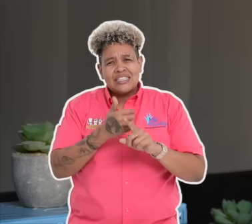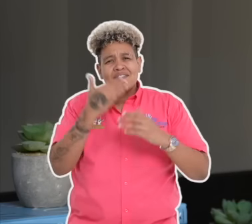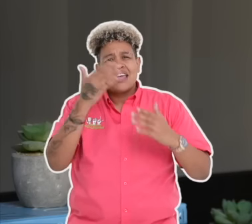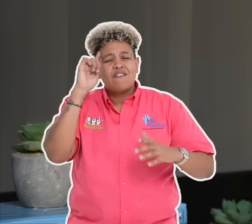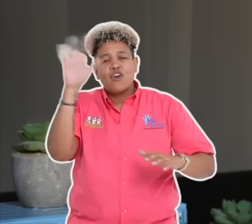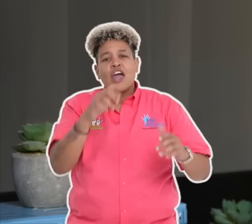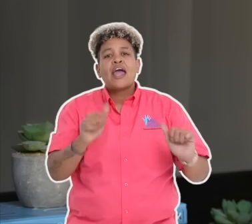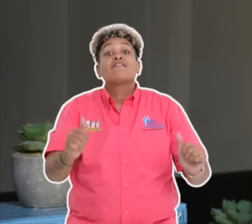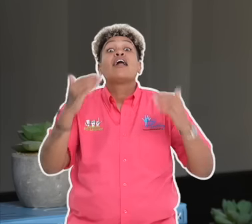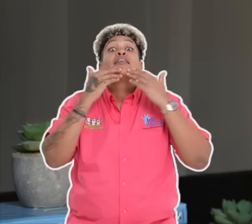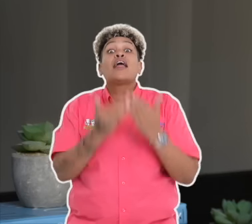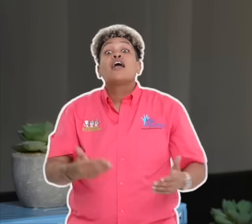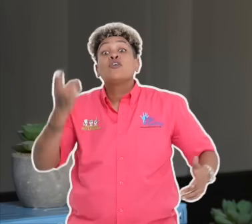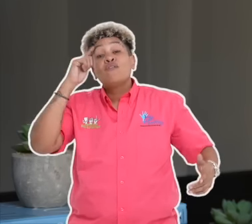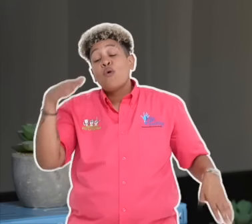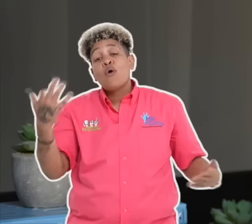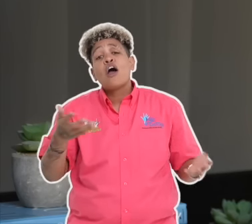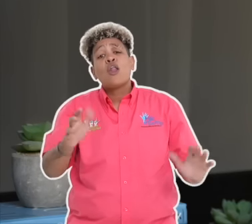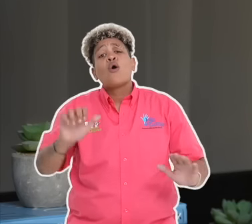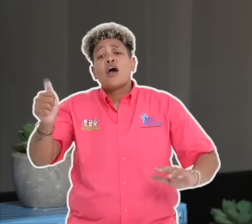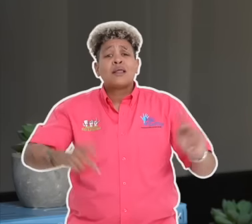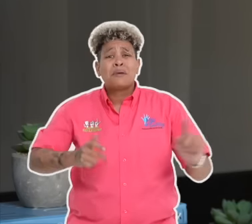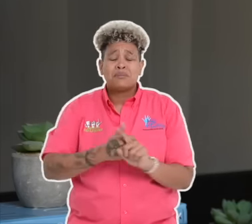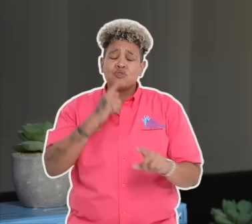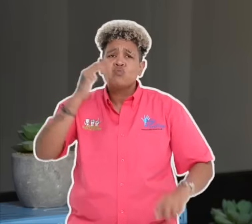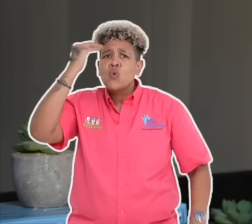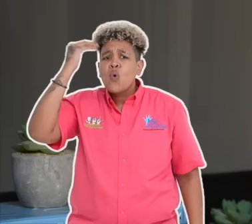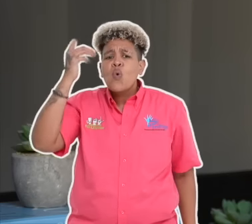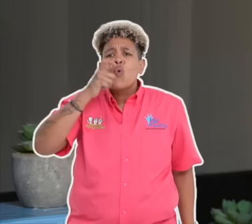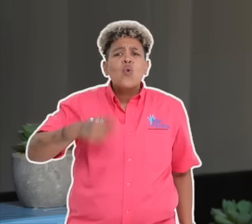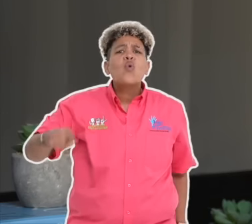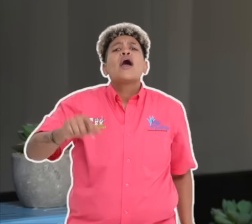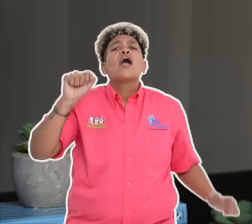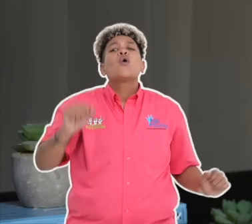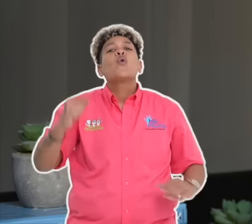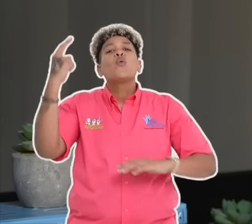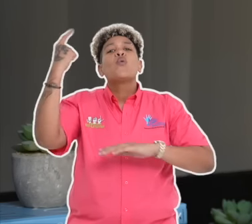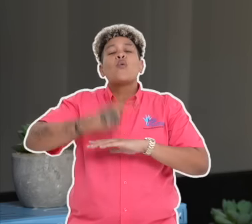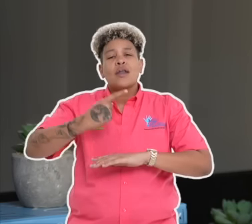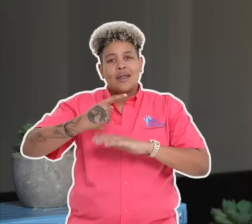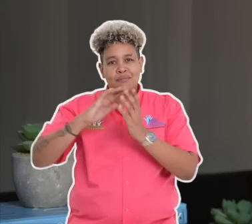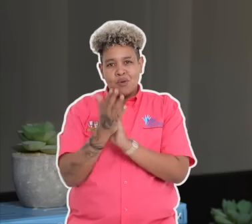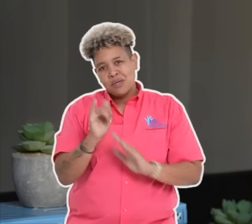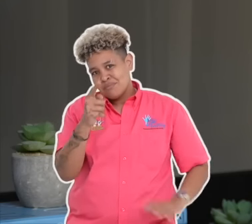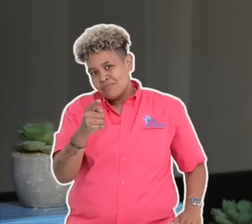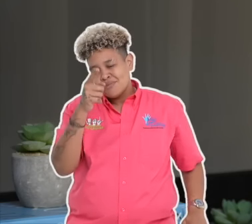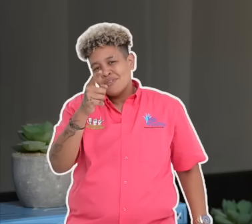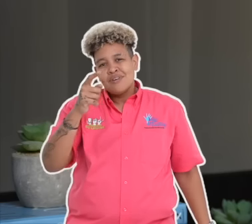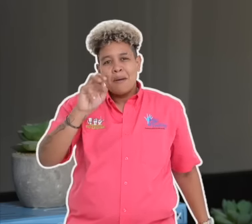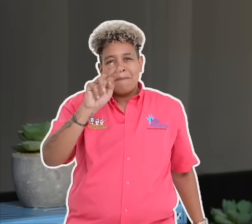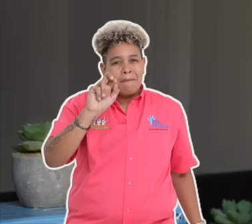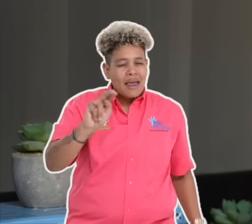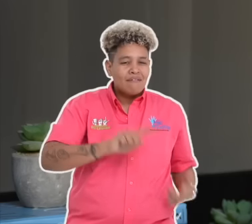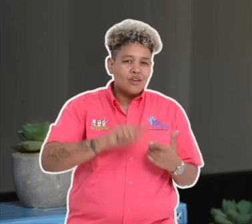all of your efforts, and thank you for allowing other people to mirror who they could one day be. You are